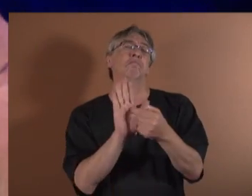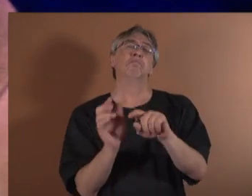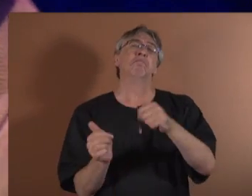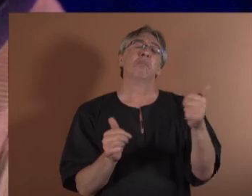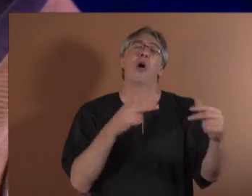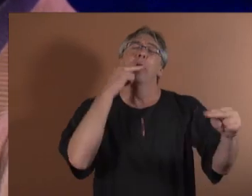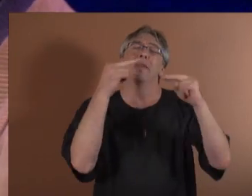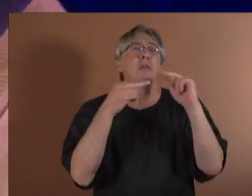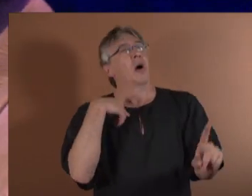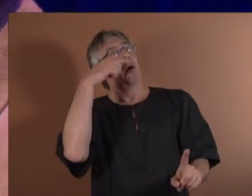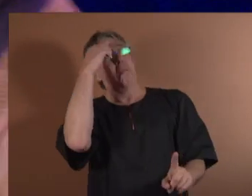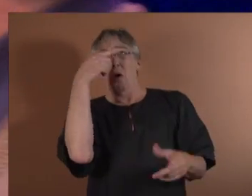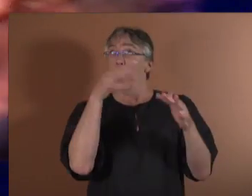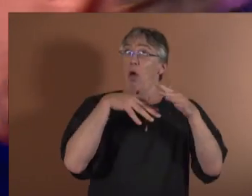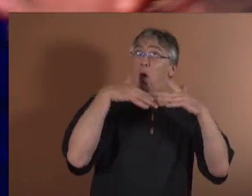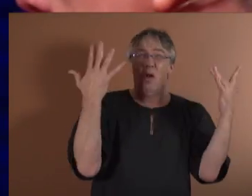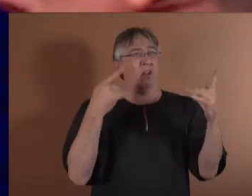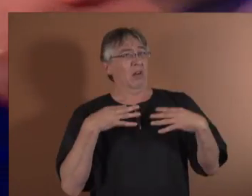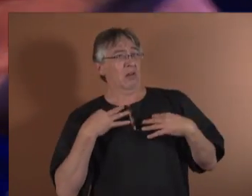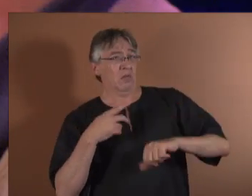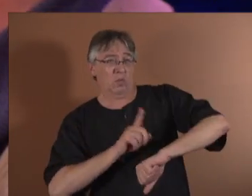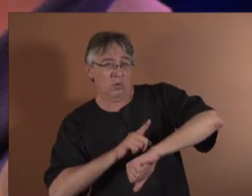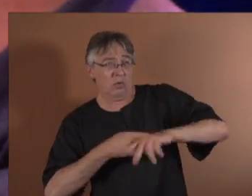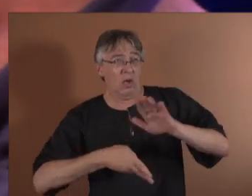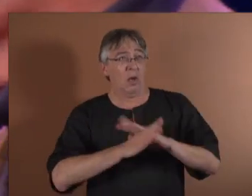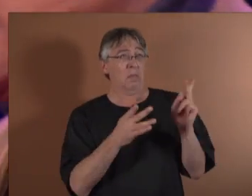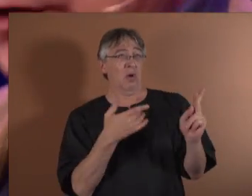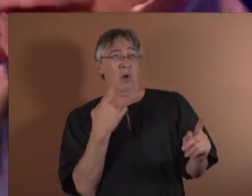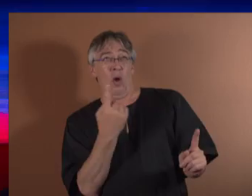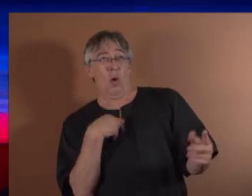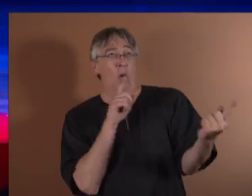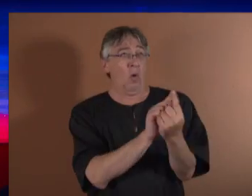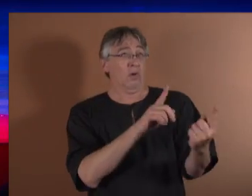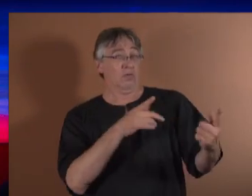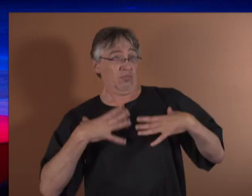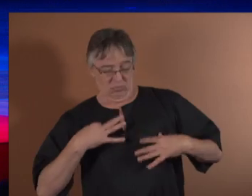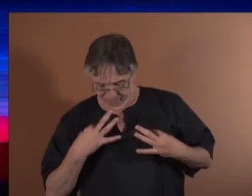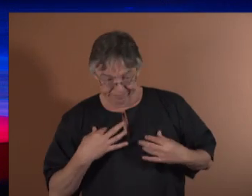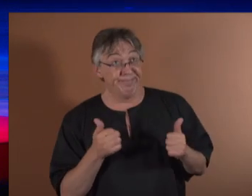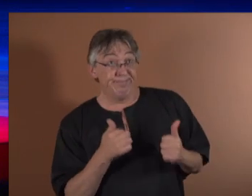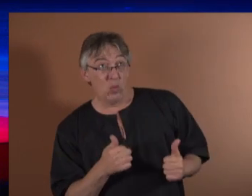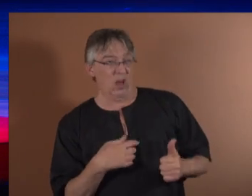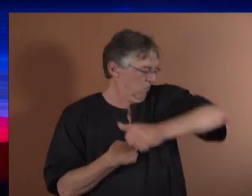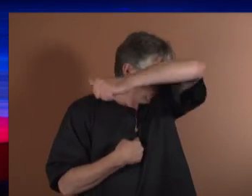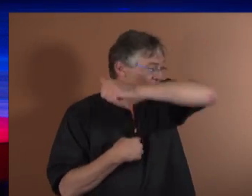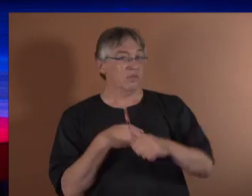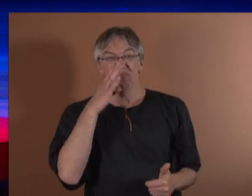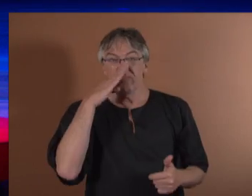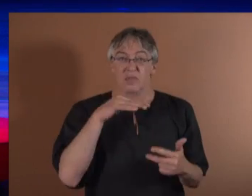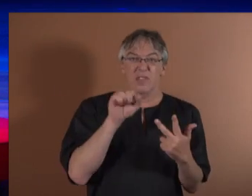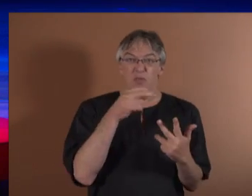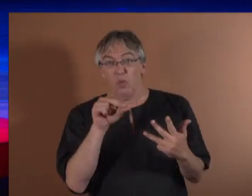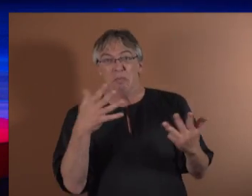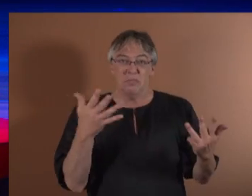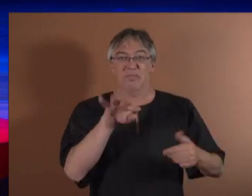go, and what's the weather like, and what time would we go, and people I'm going with, and am I dressed okay? So what starts here, by the